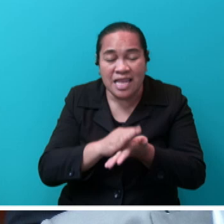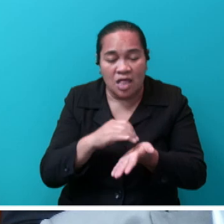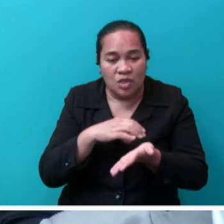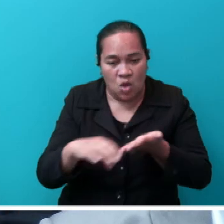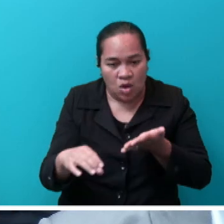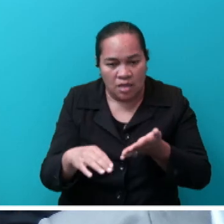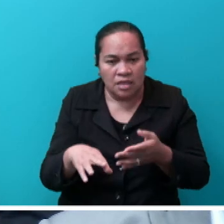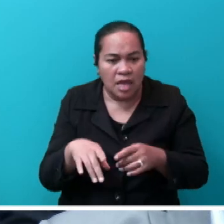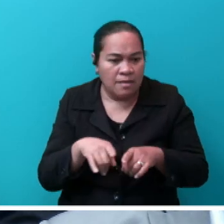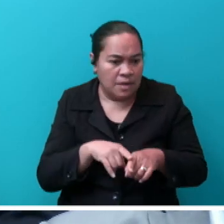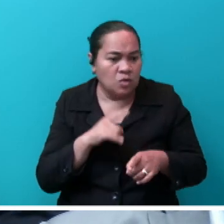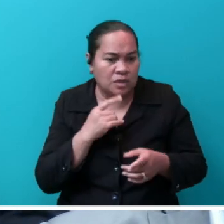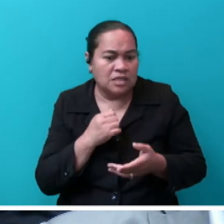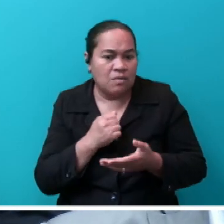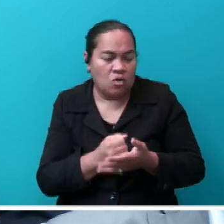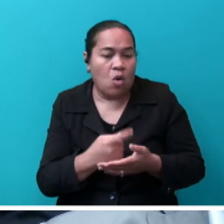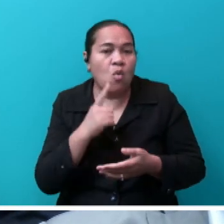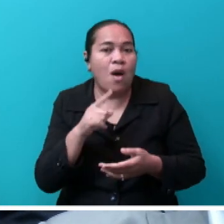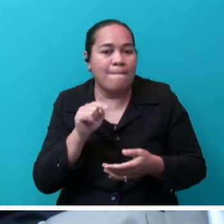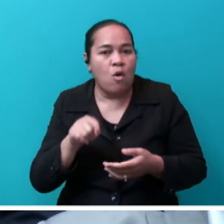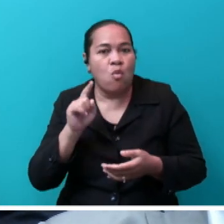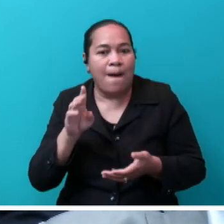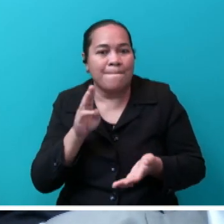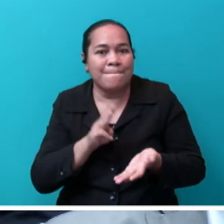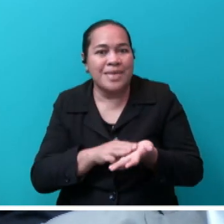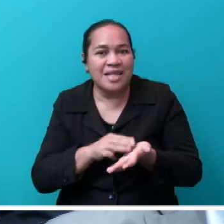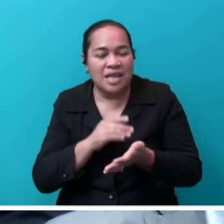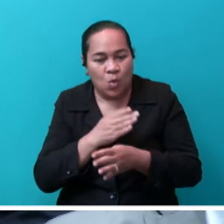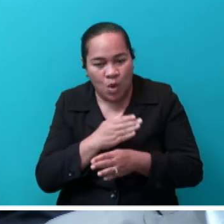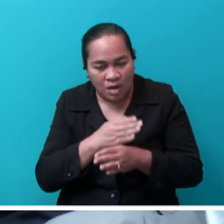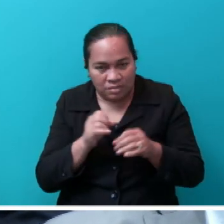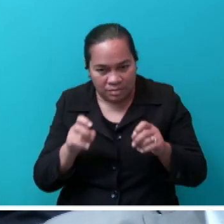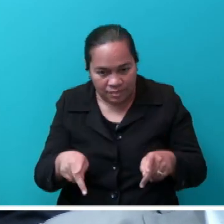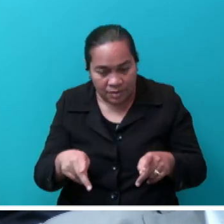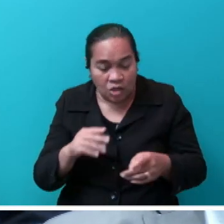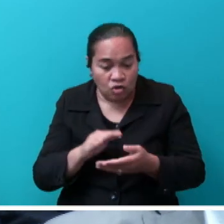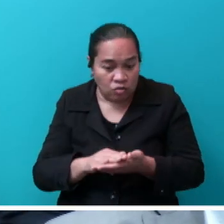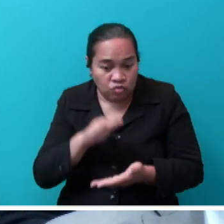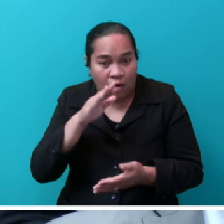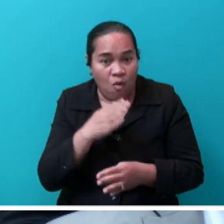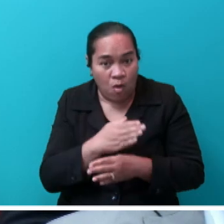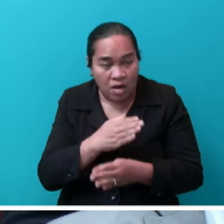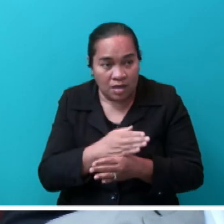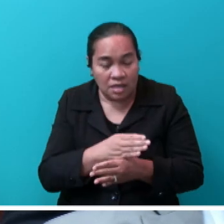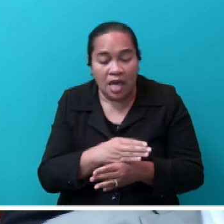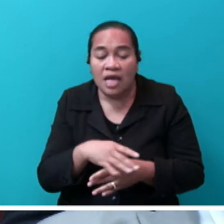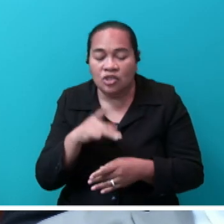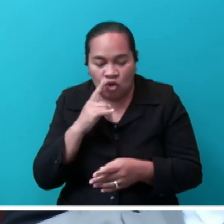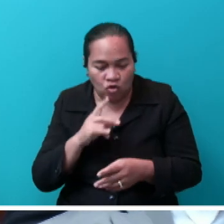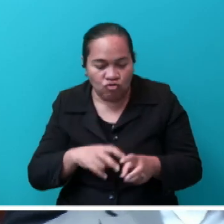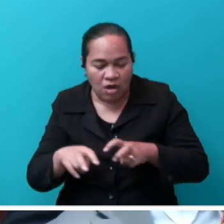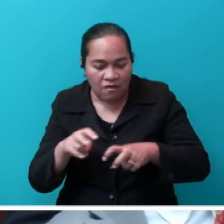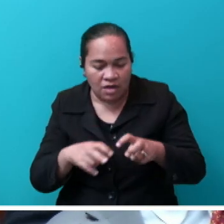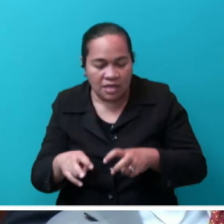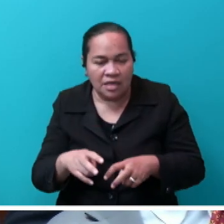an extra 1.1 million jobs, raising the total employment in the global region, supported by travel and tourism, to